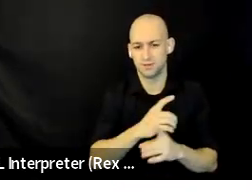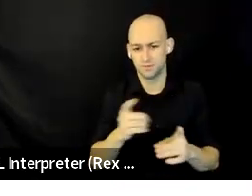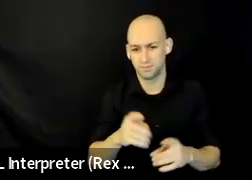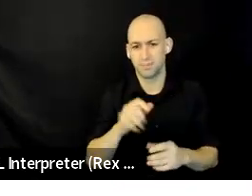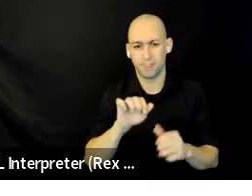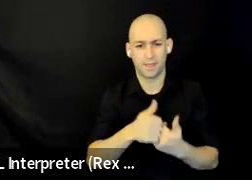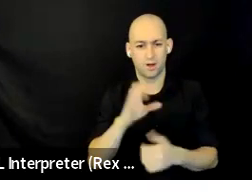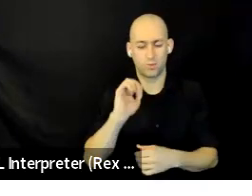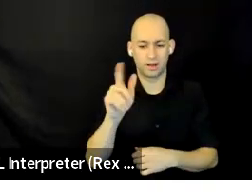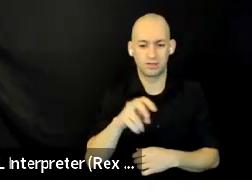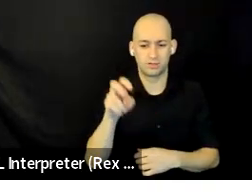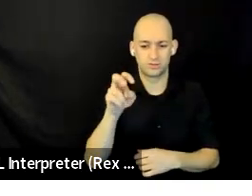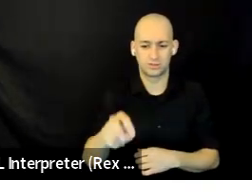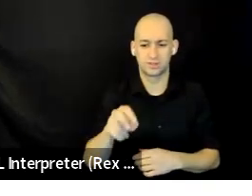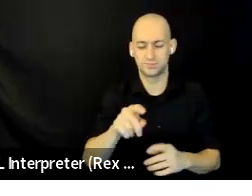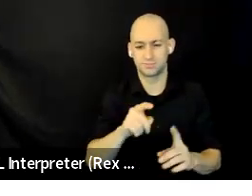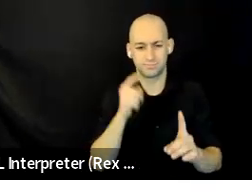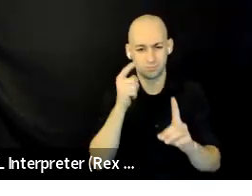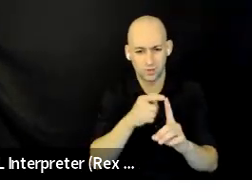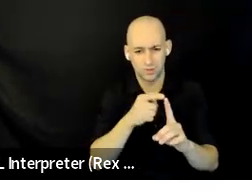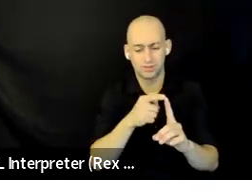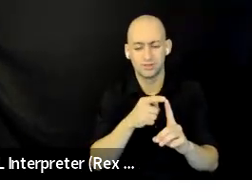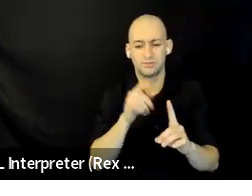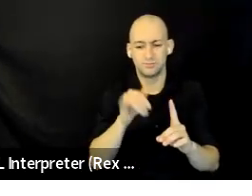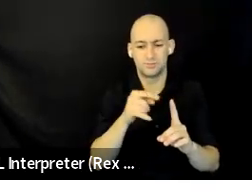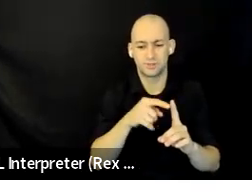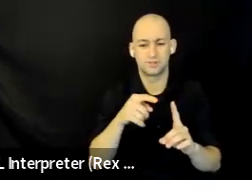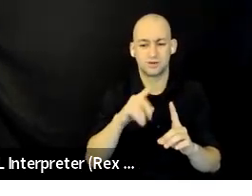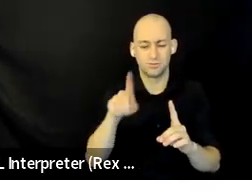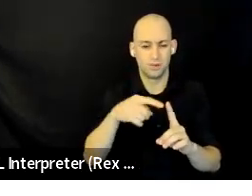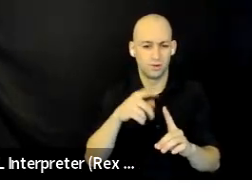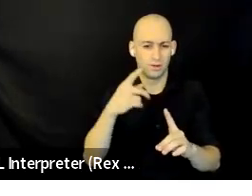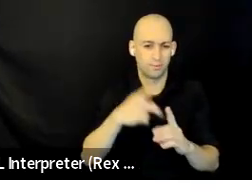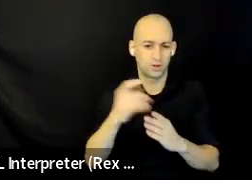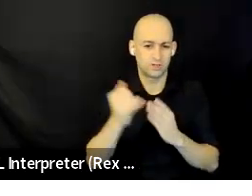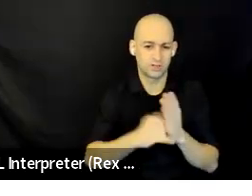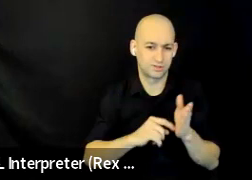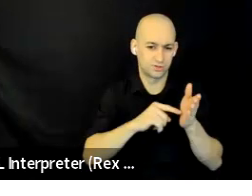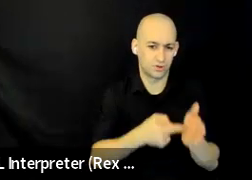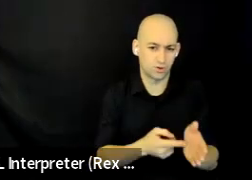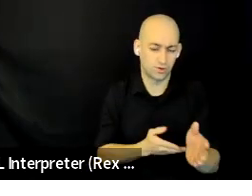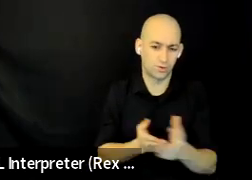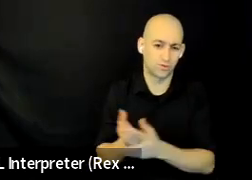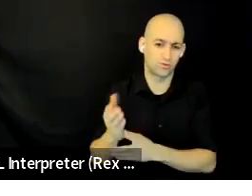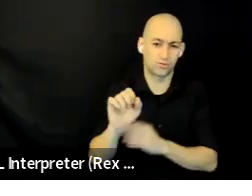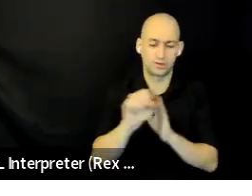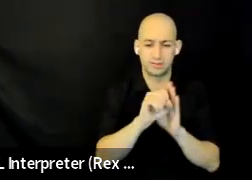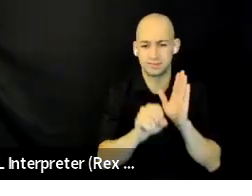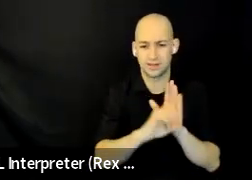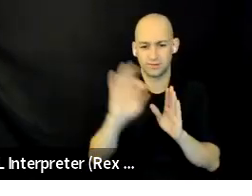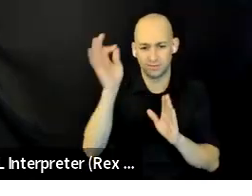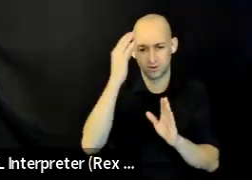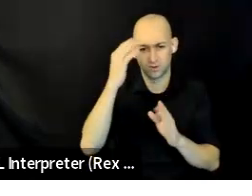advances state-sponsored projects at project initiation, all the way through the state and federal